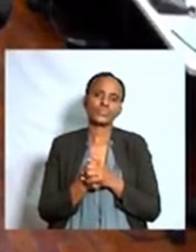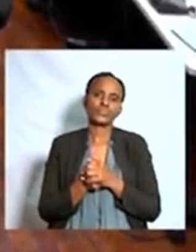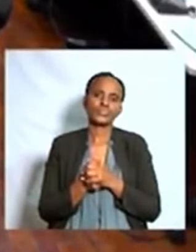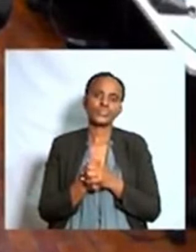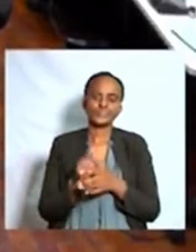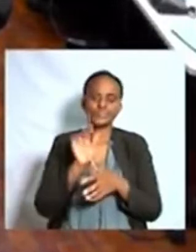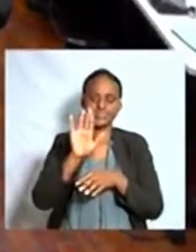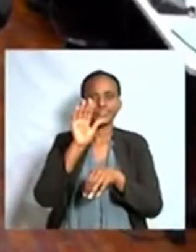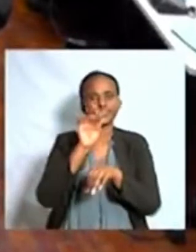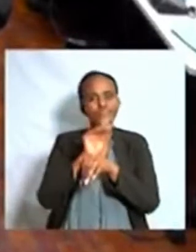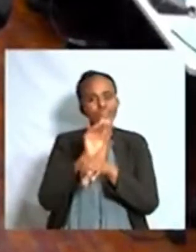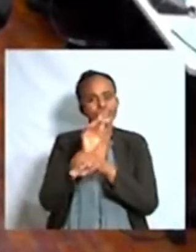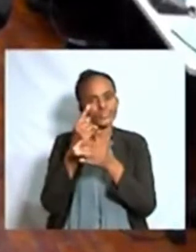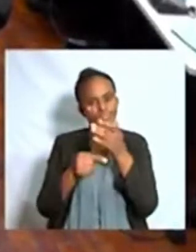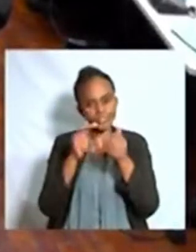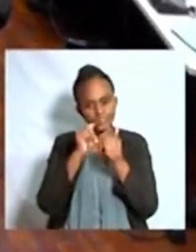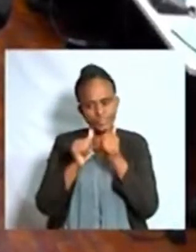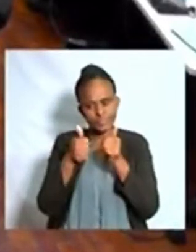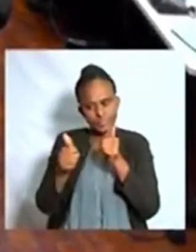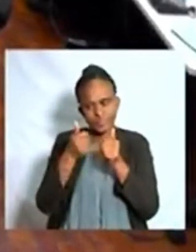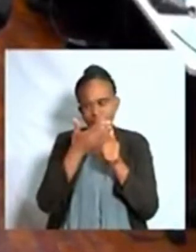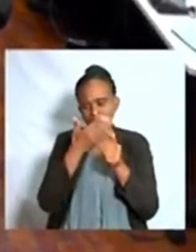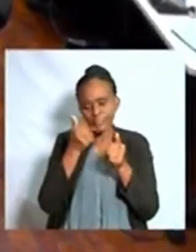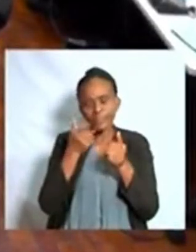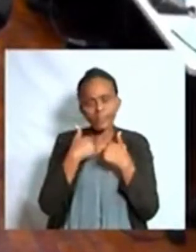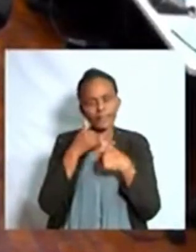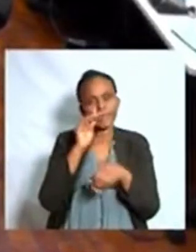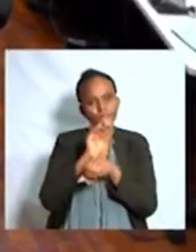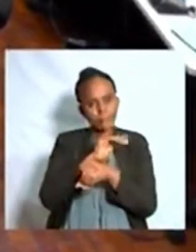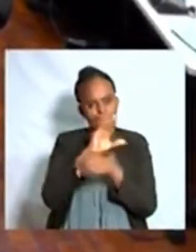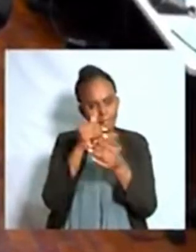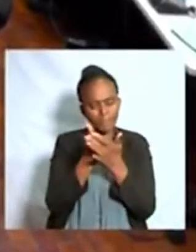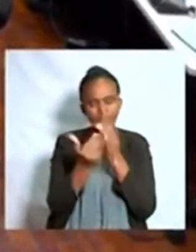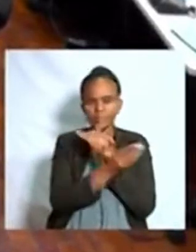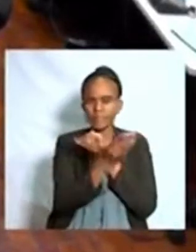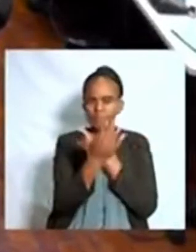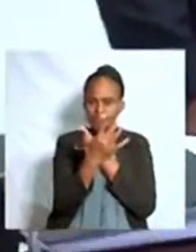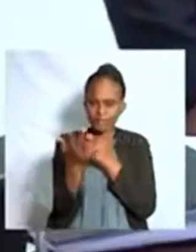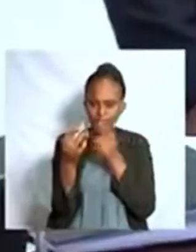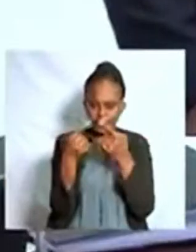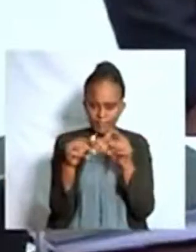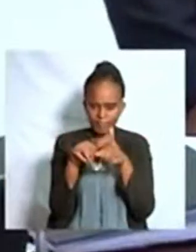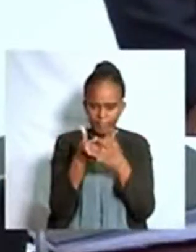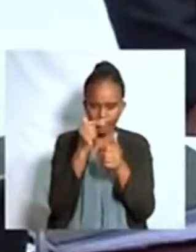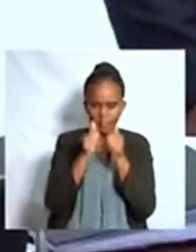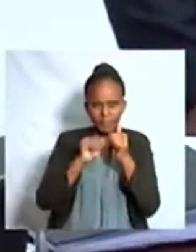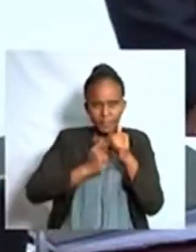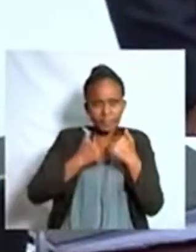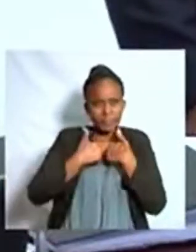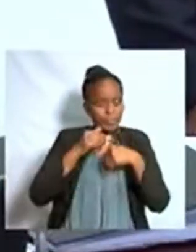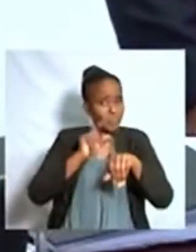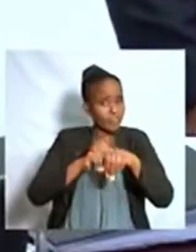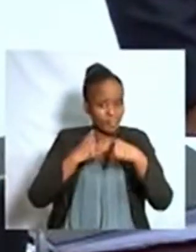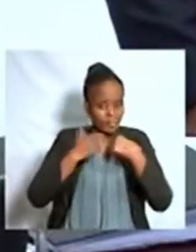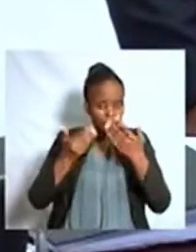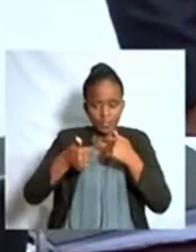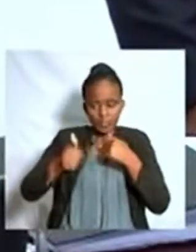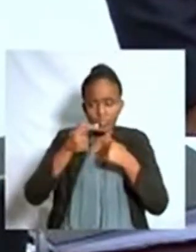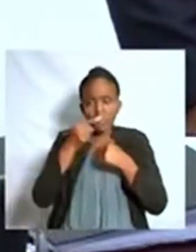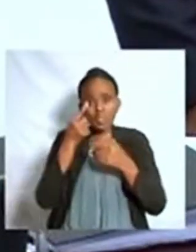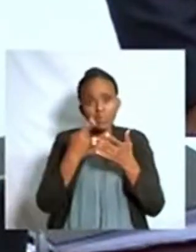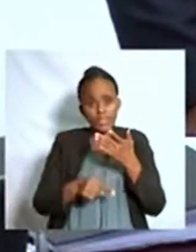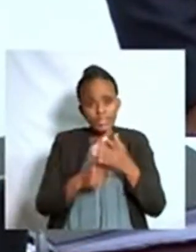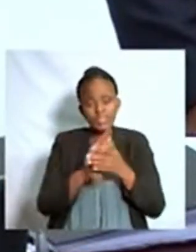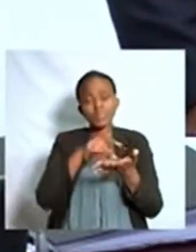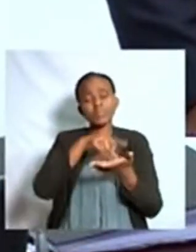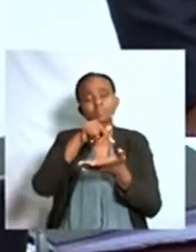What was your comment? Because you must have put a comment, say, no, oh, this thing is being done because we don't have time. What did you say on